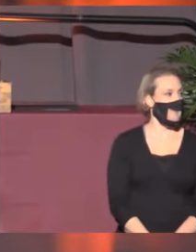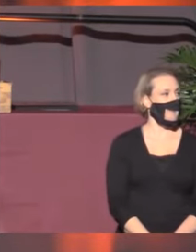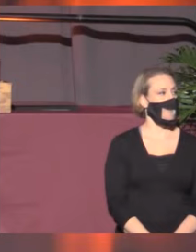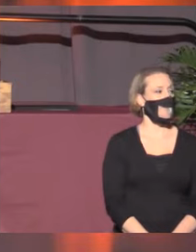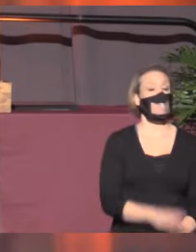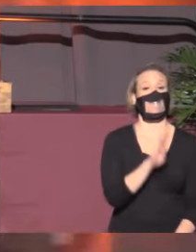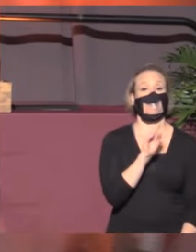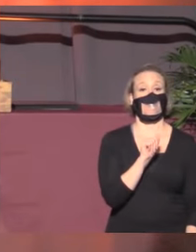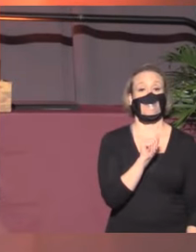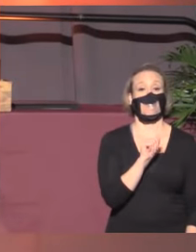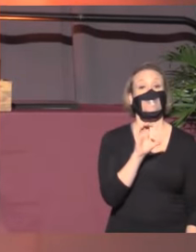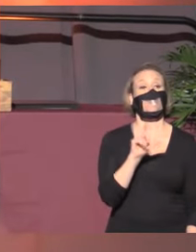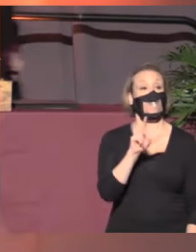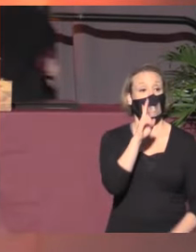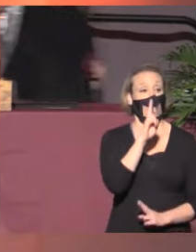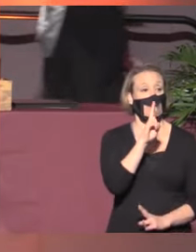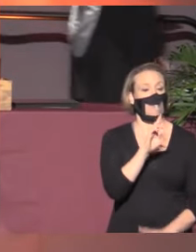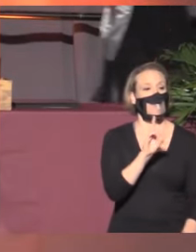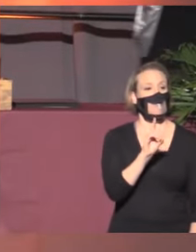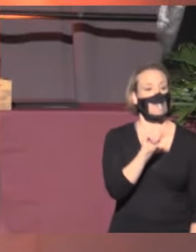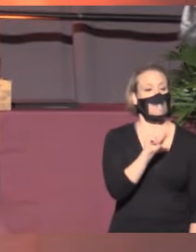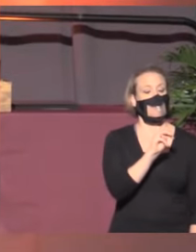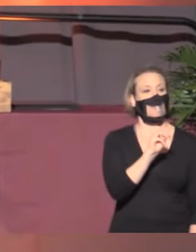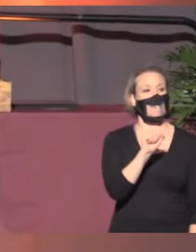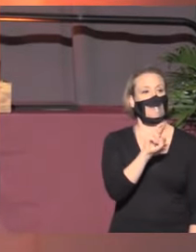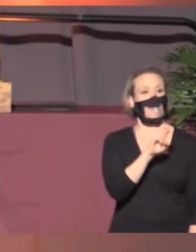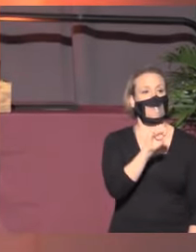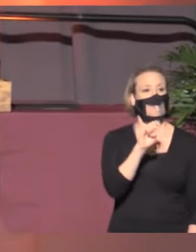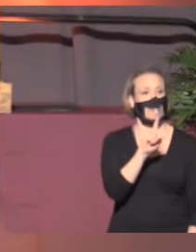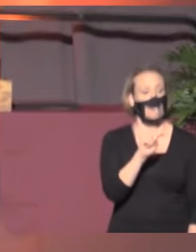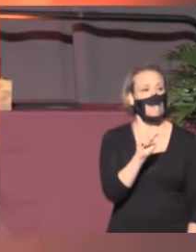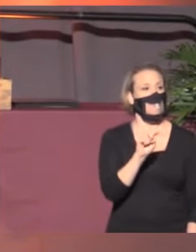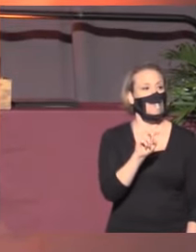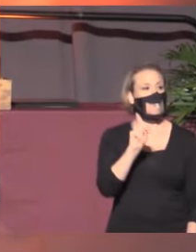Bachelor of Arts, cum laude, Damaris Nicole Lopez Carrasco.